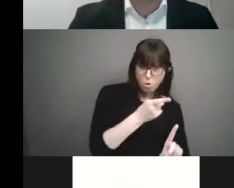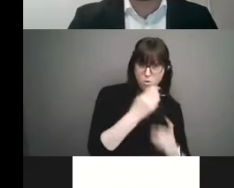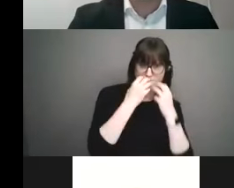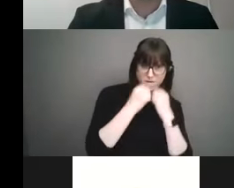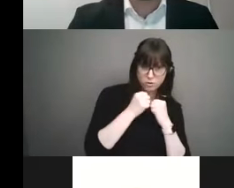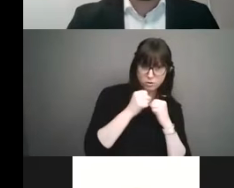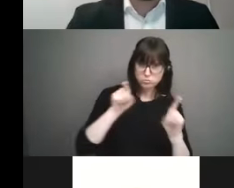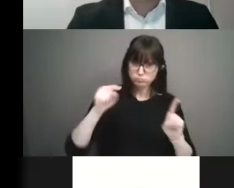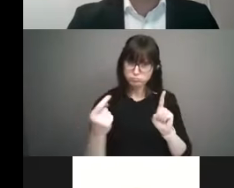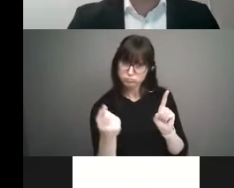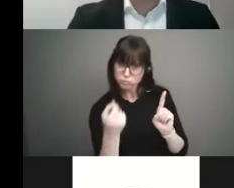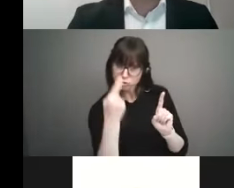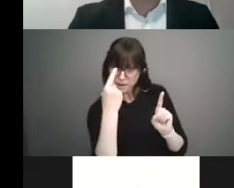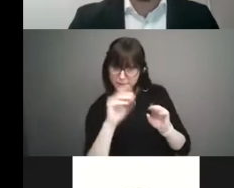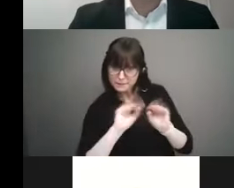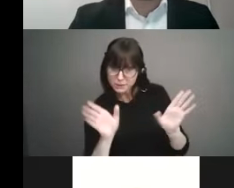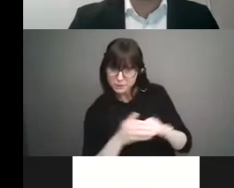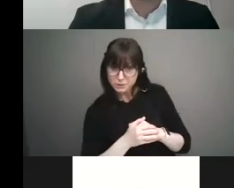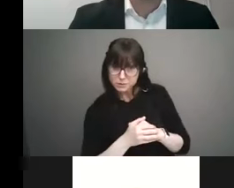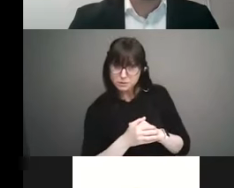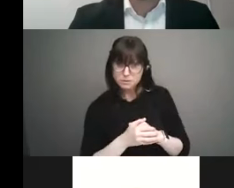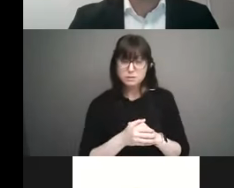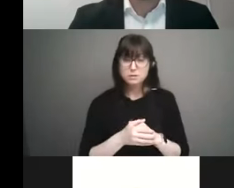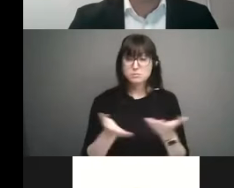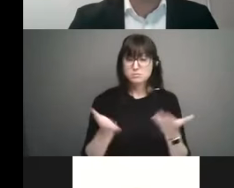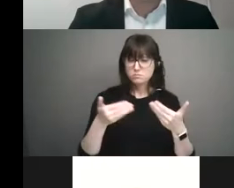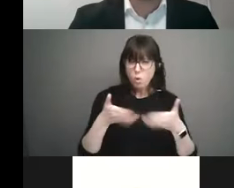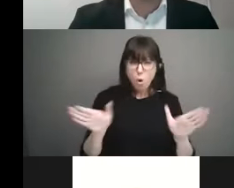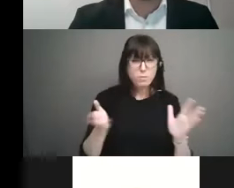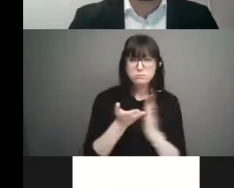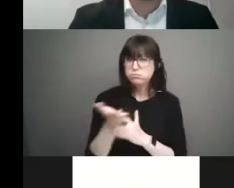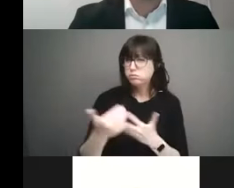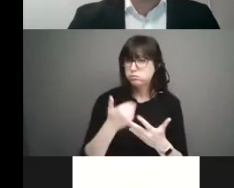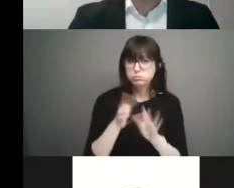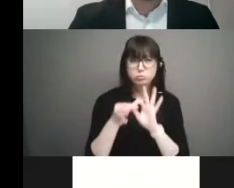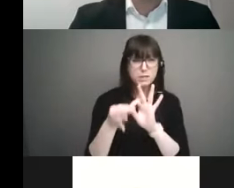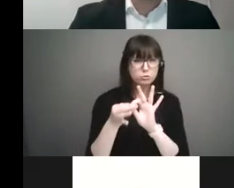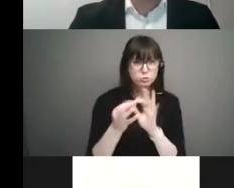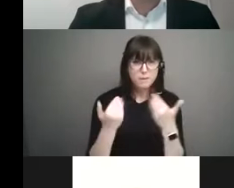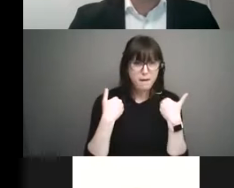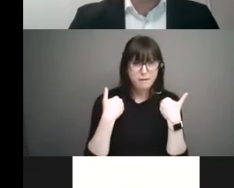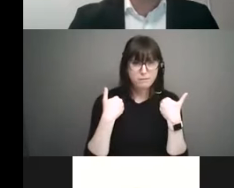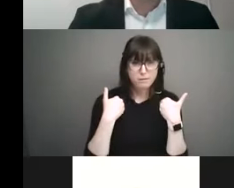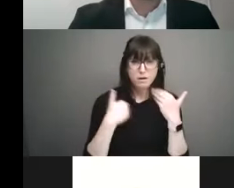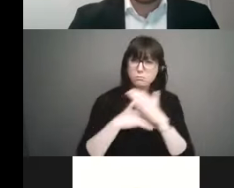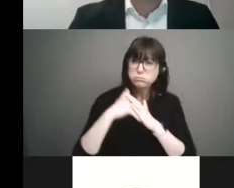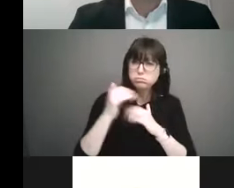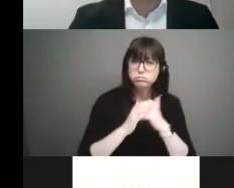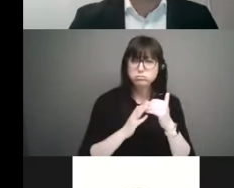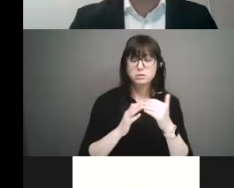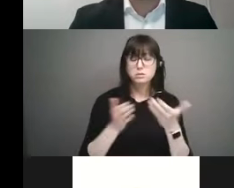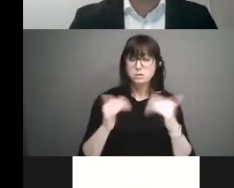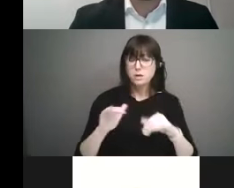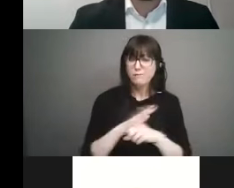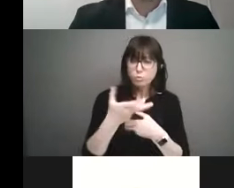and your beliefs? Is this someone who you have an open and transparent relationship with? Someone that you trust to act in your